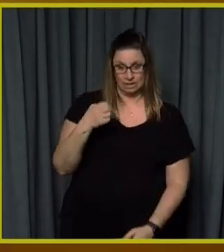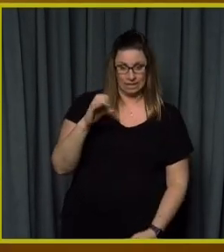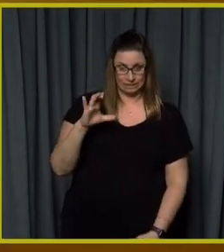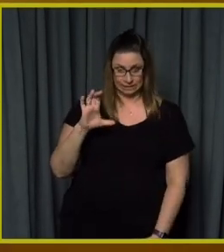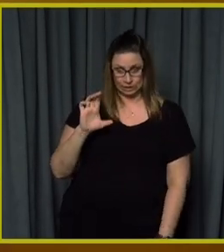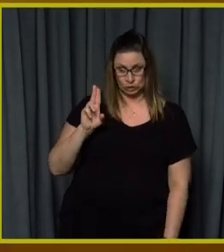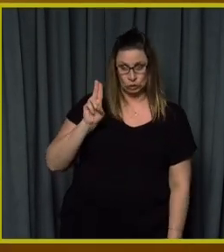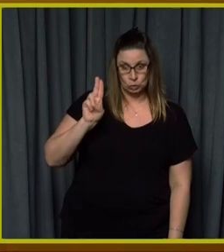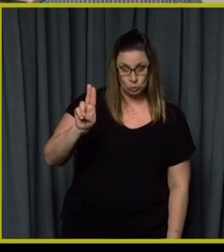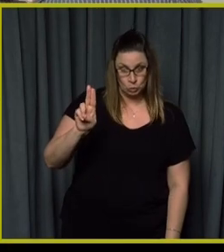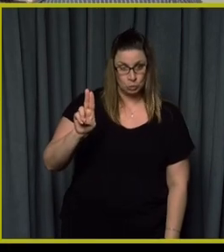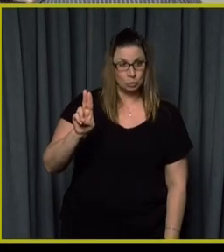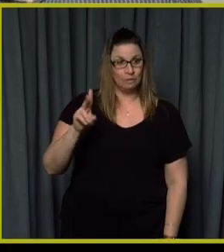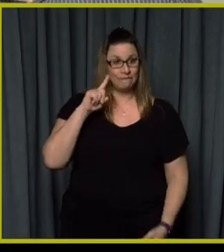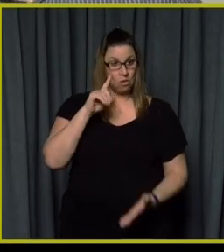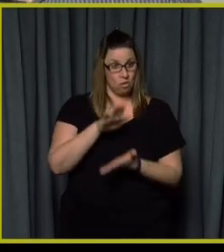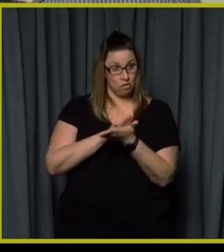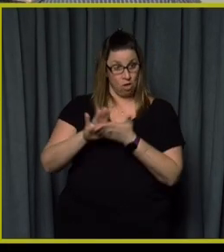changing the narrative.